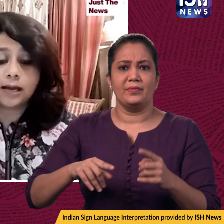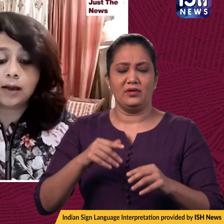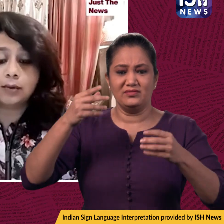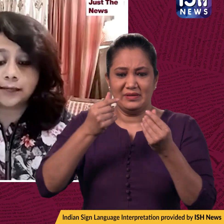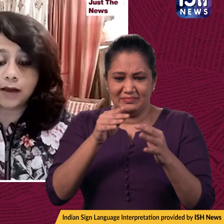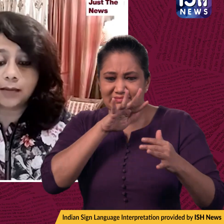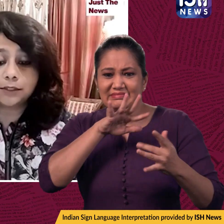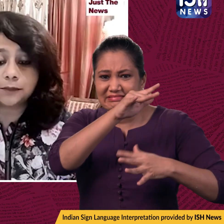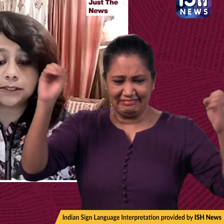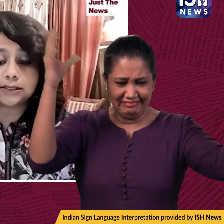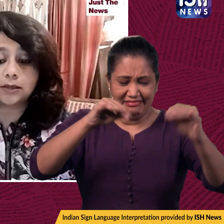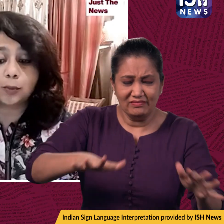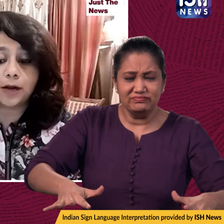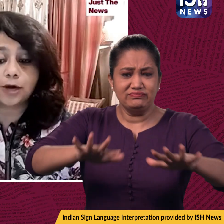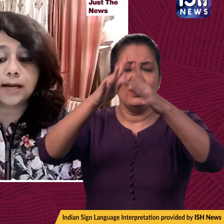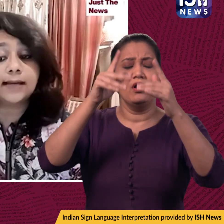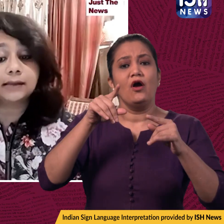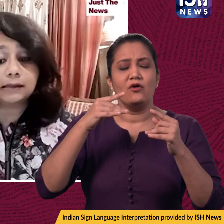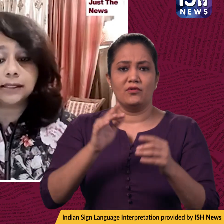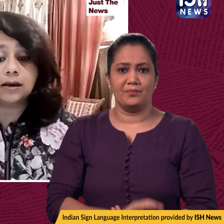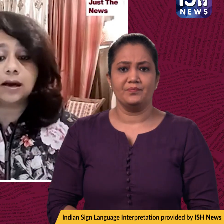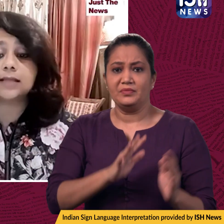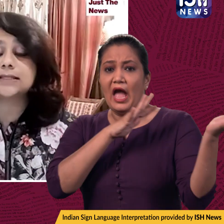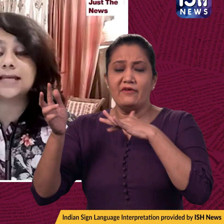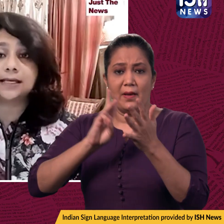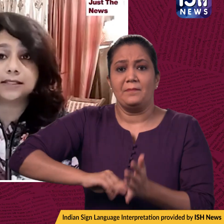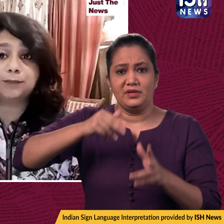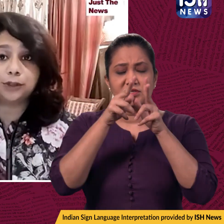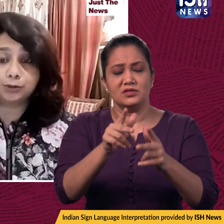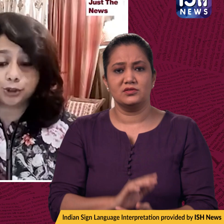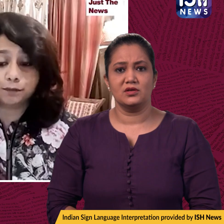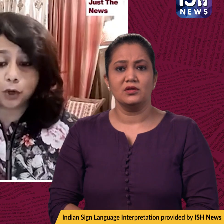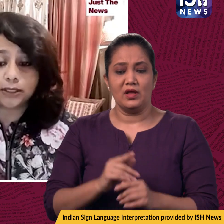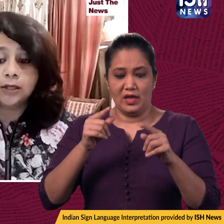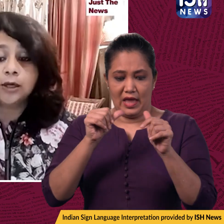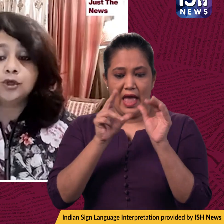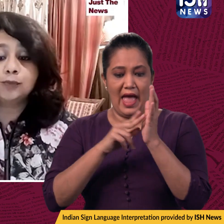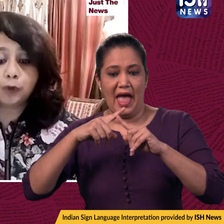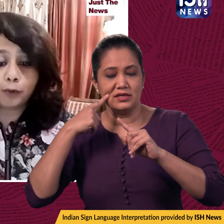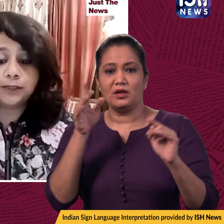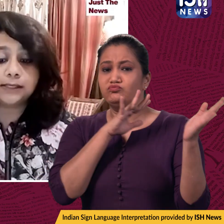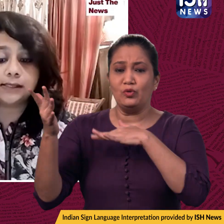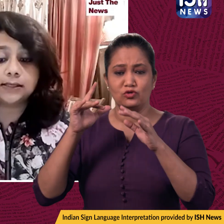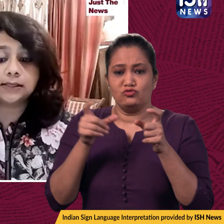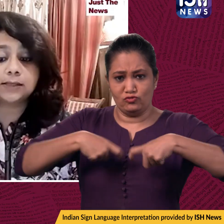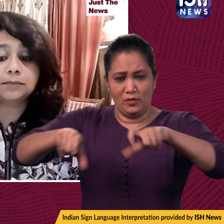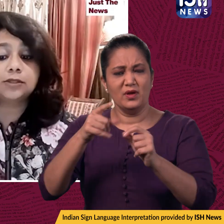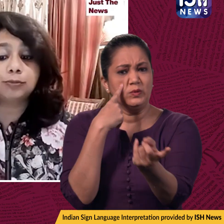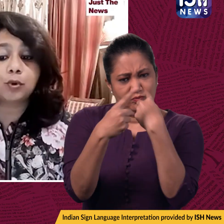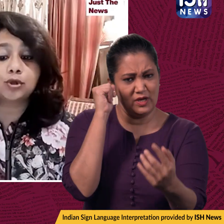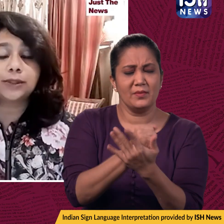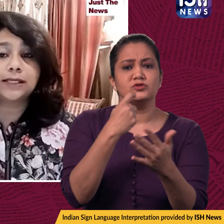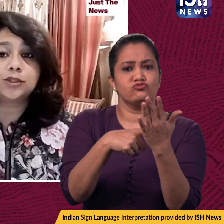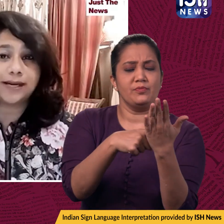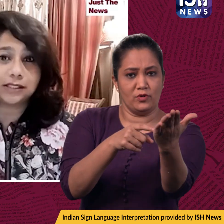landfill. Now, Environment Minister Gopal Rai had earlier asked the anti-pollution body to probe the incident and submit